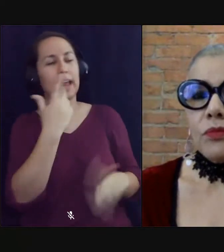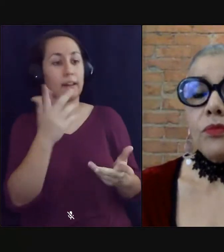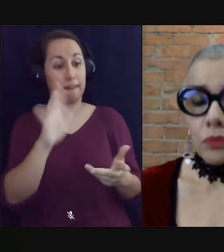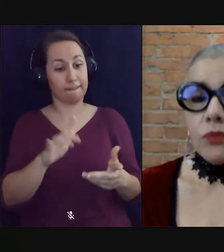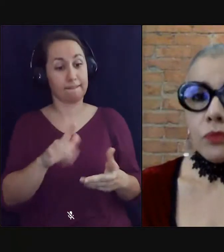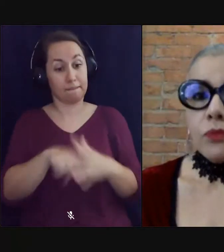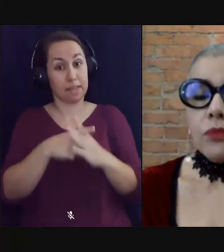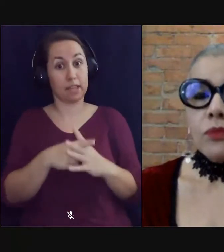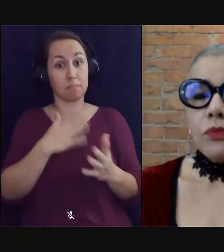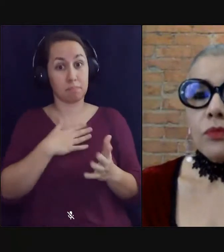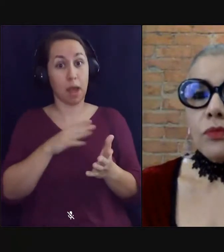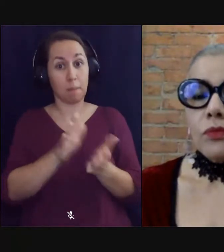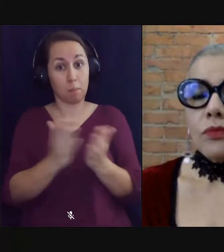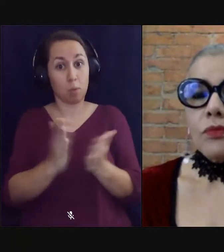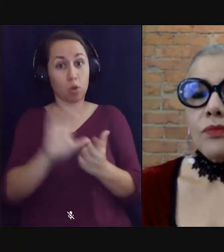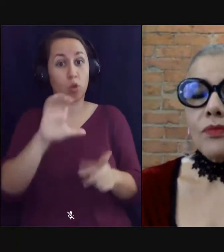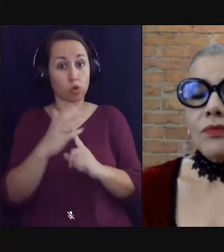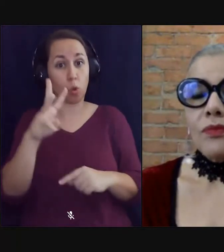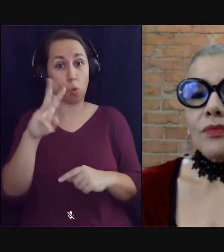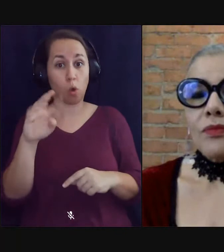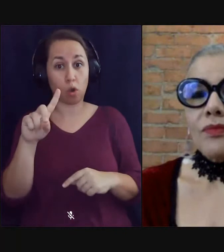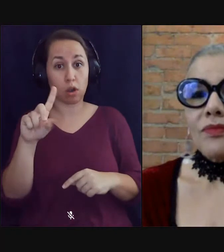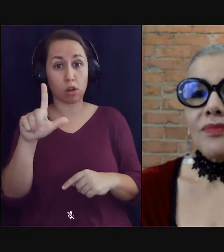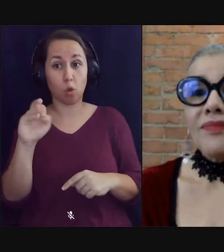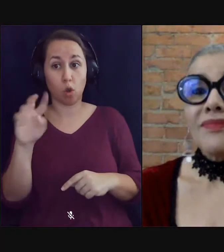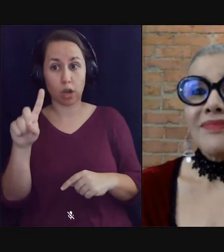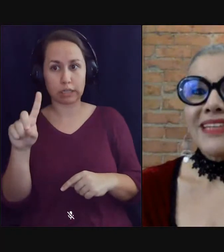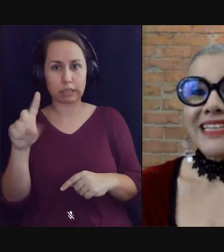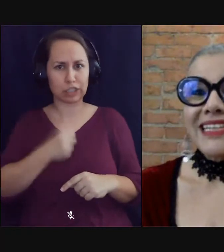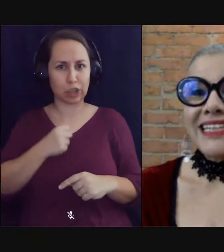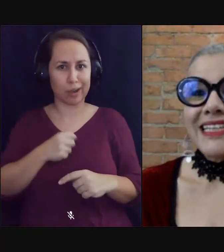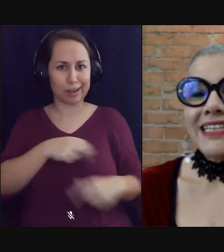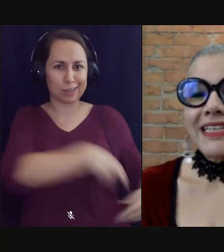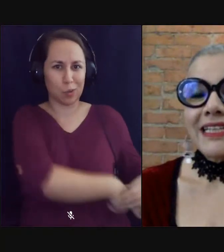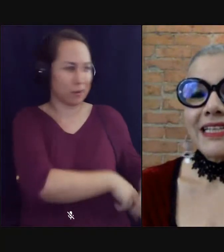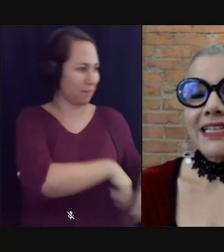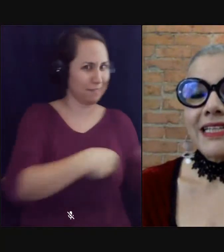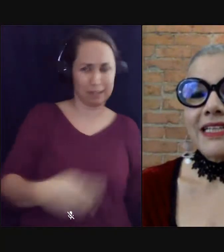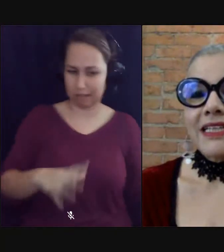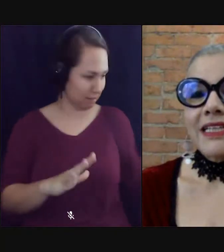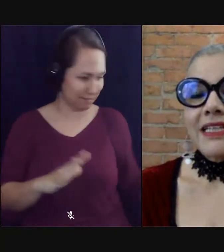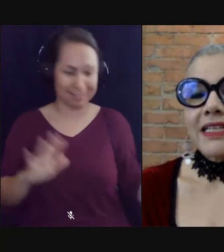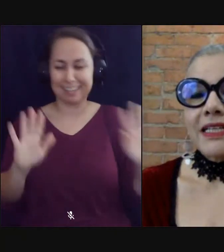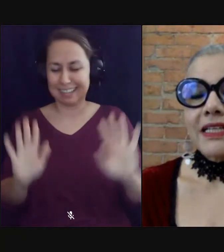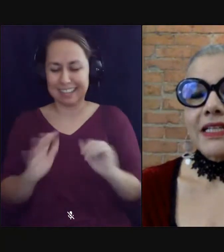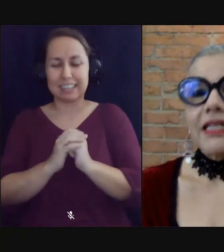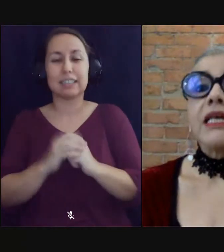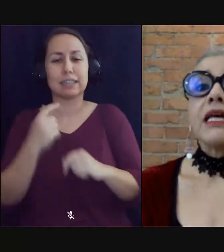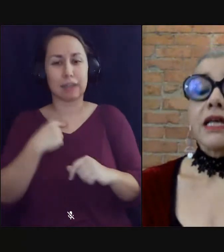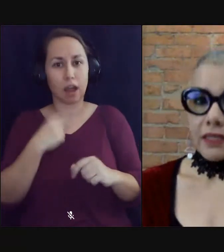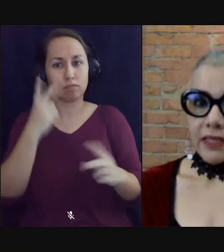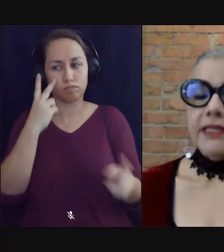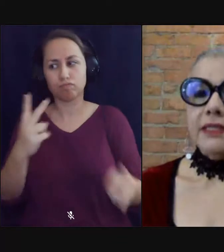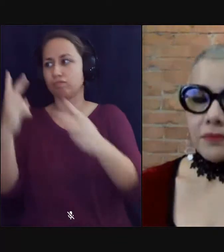of Culture Warlords was me deciding to, sorry, a sword fell over. Me deciding to look back at the abyss